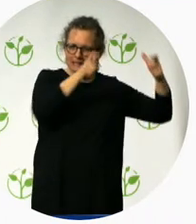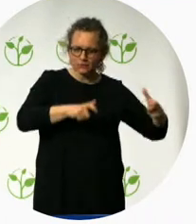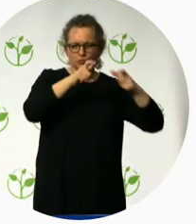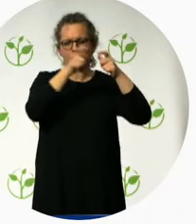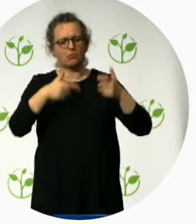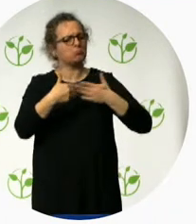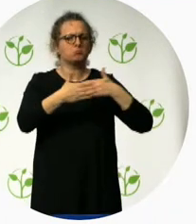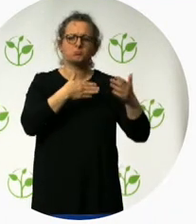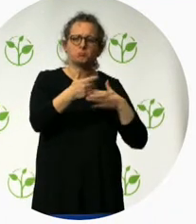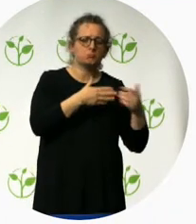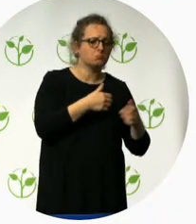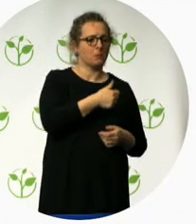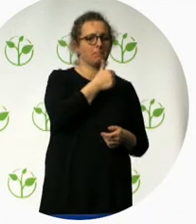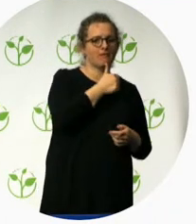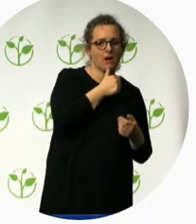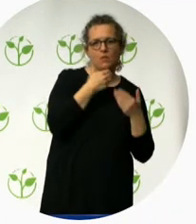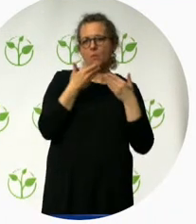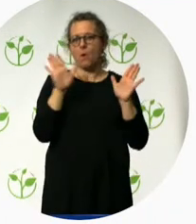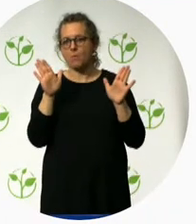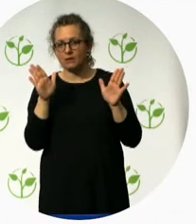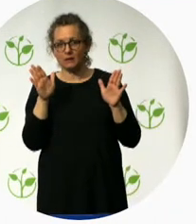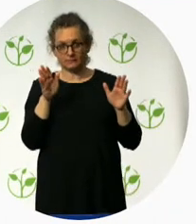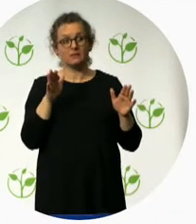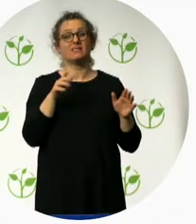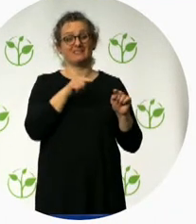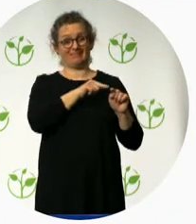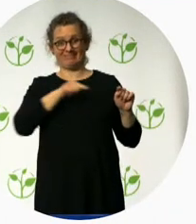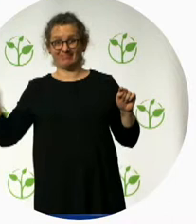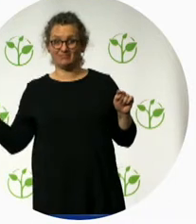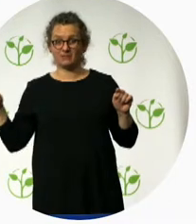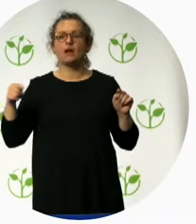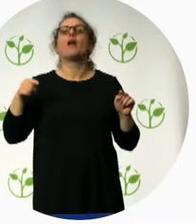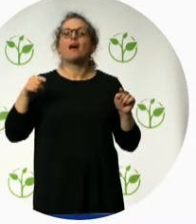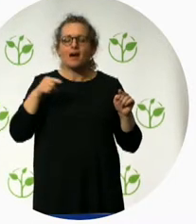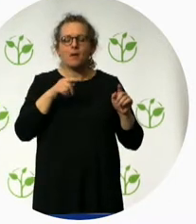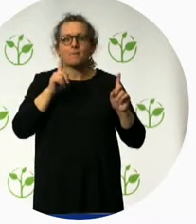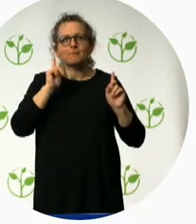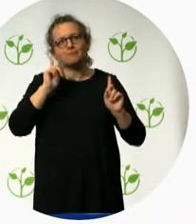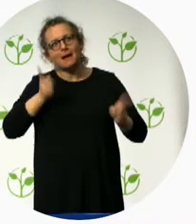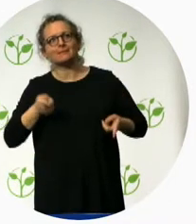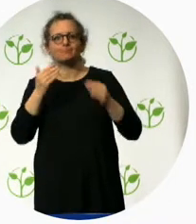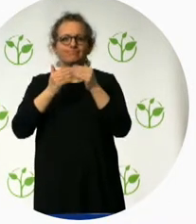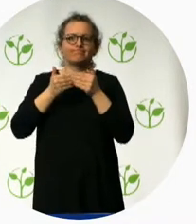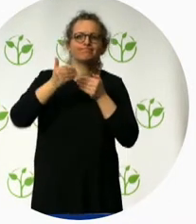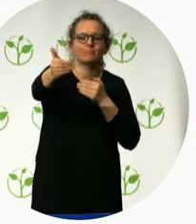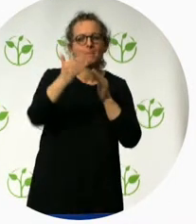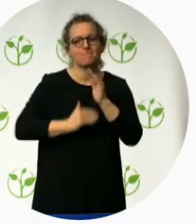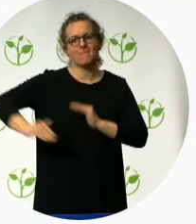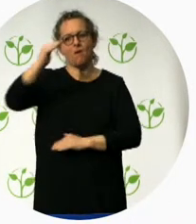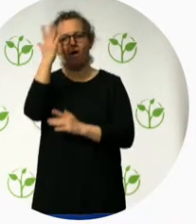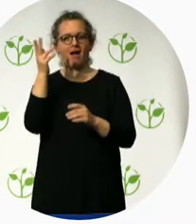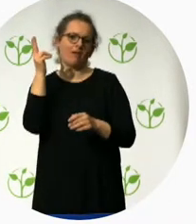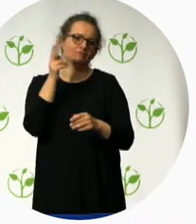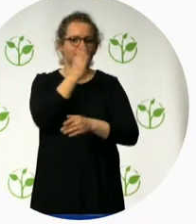employ more persons with disability in the labor market. And the second picture show a youth training in Young